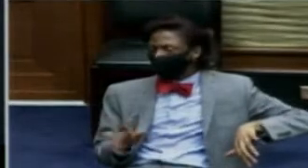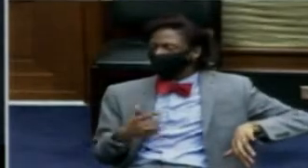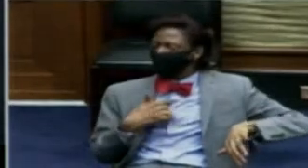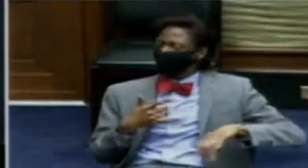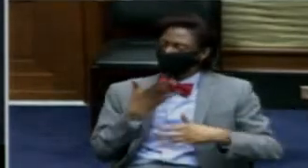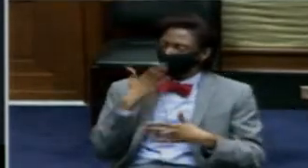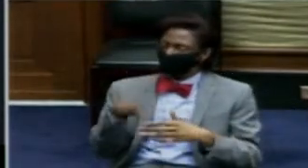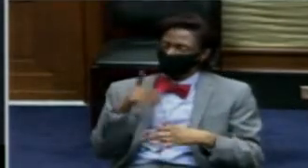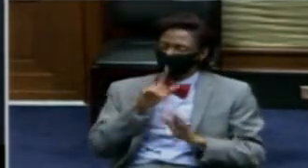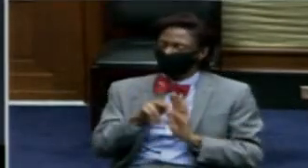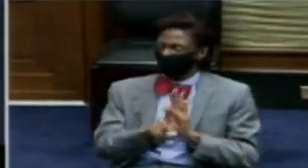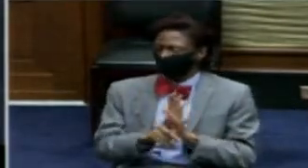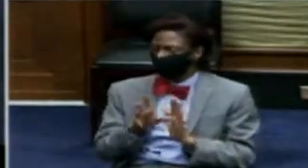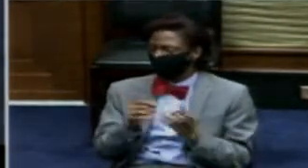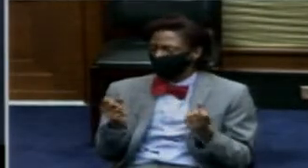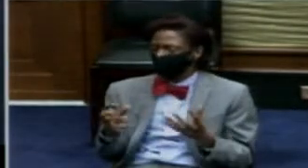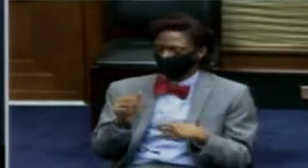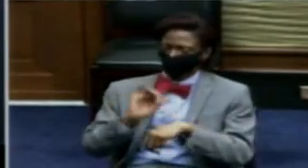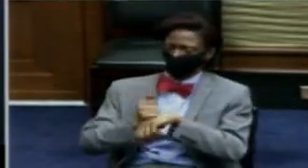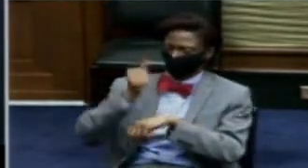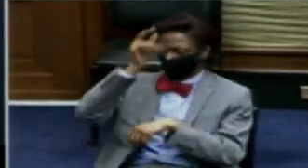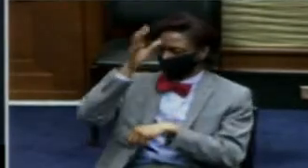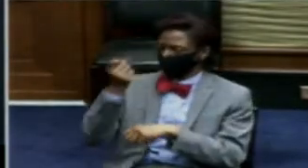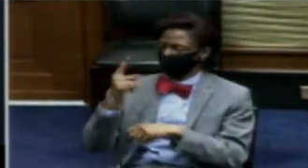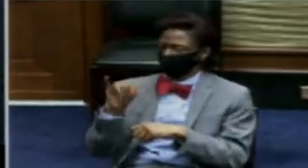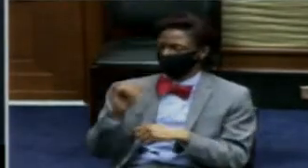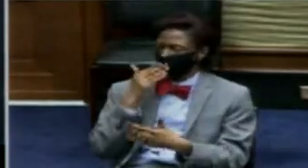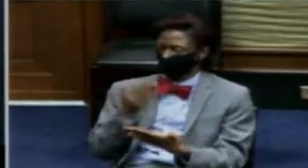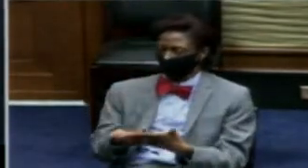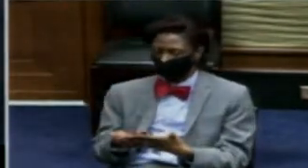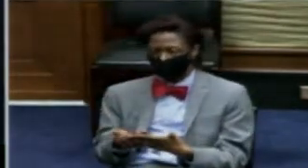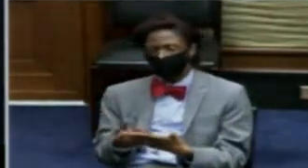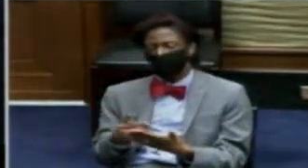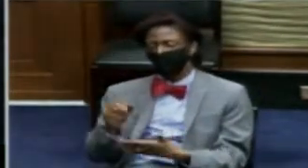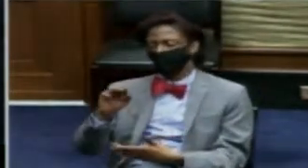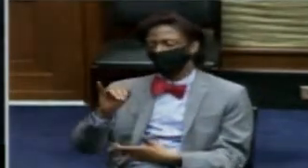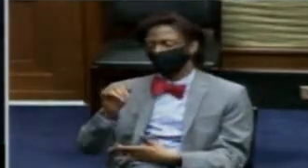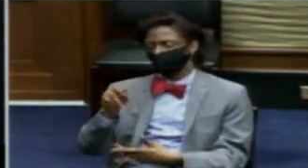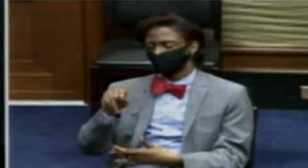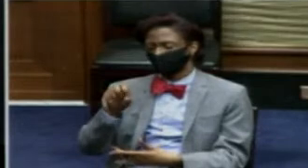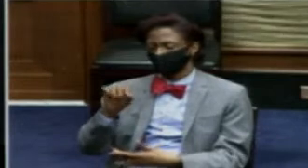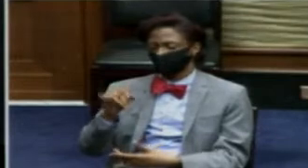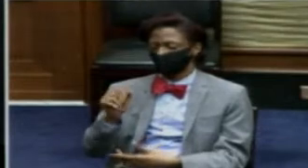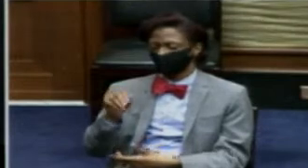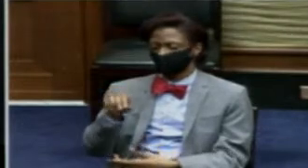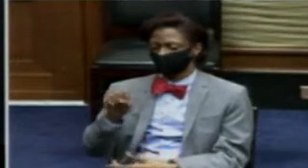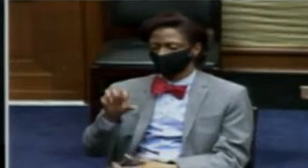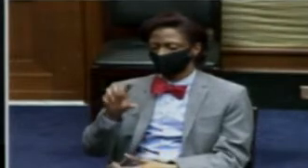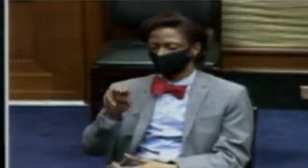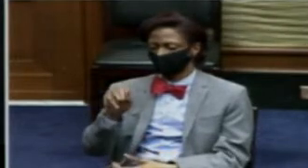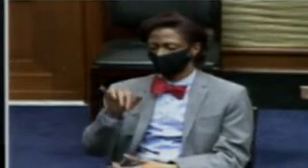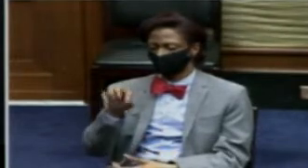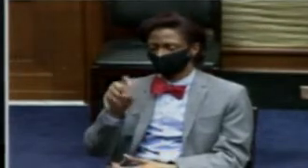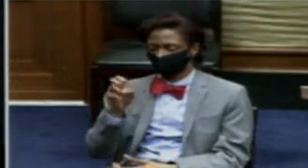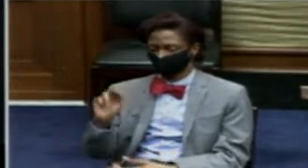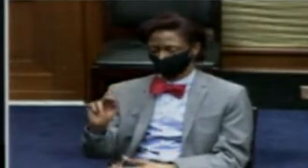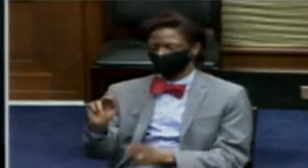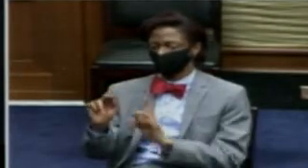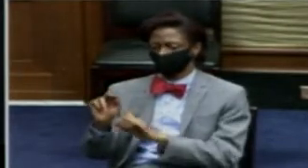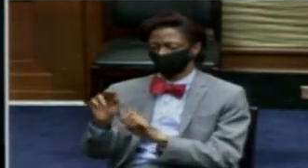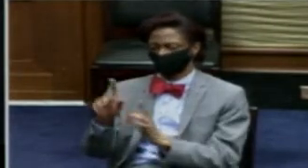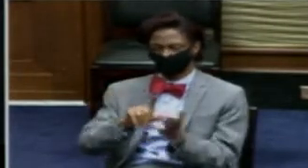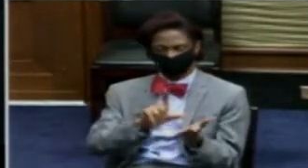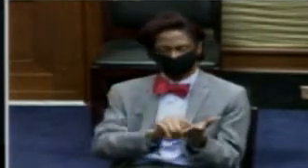and I think many of the founders understood this very well. Here's James Madison writing on the topic of the federal district in Federalist 43, which was published